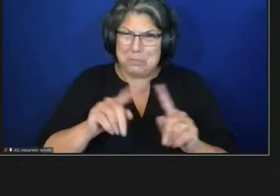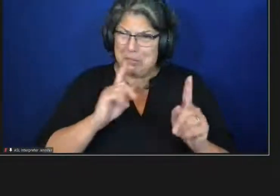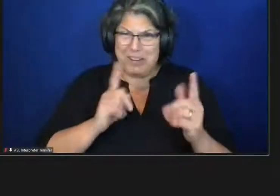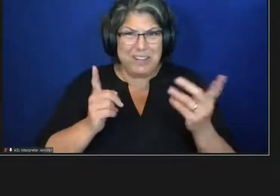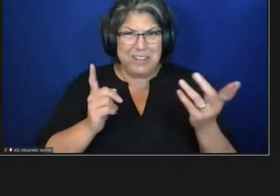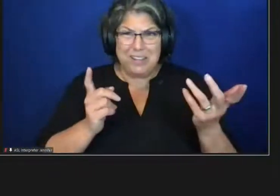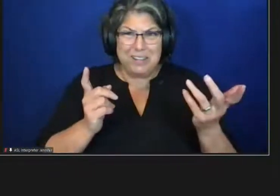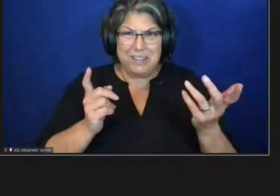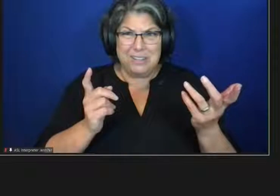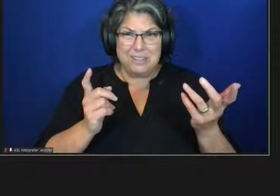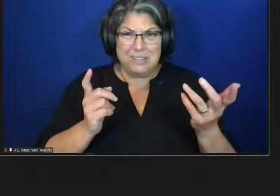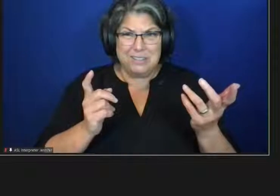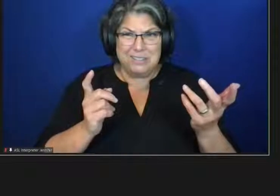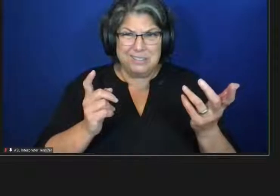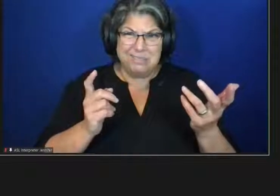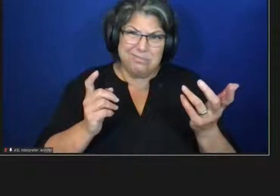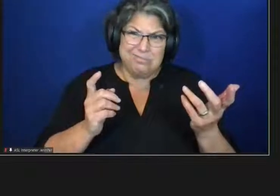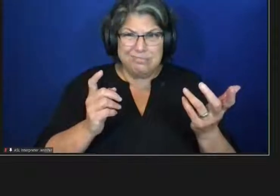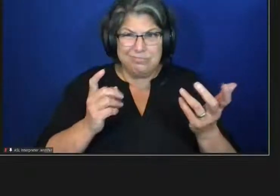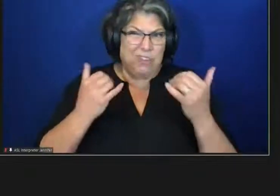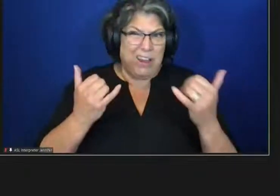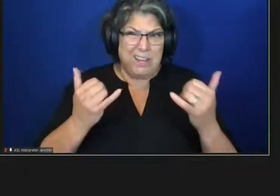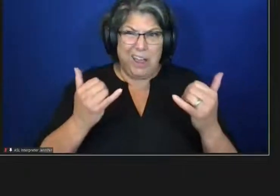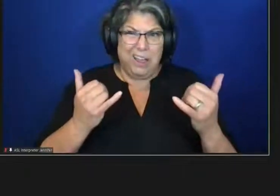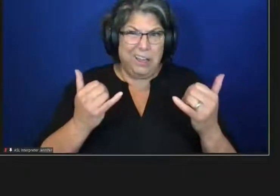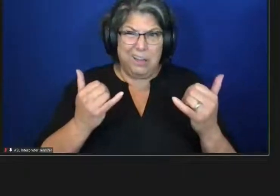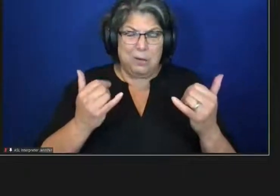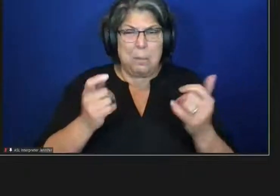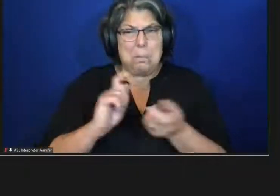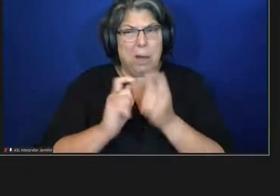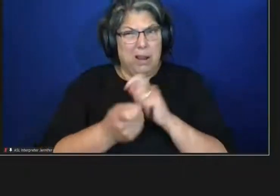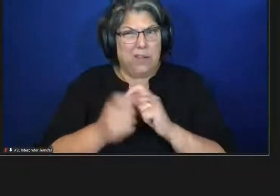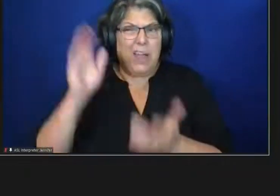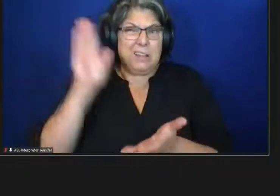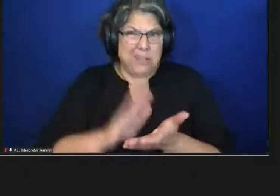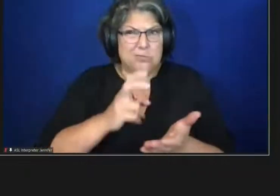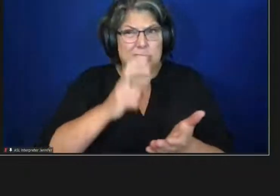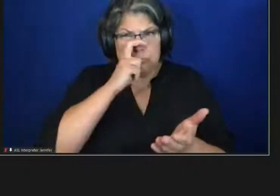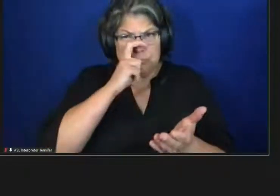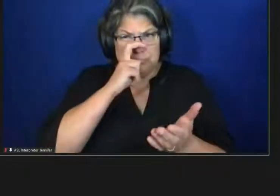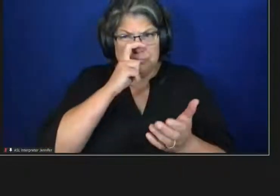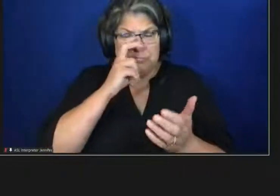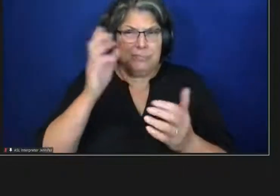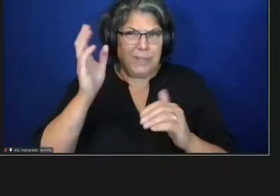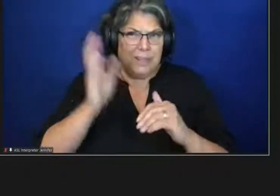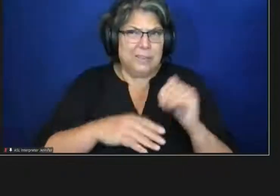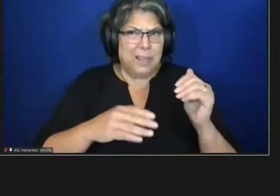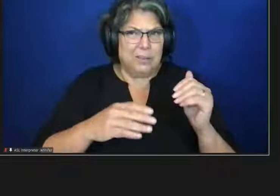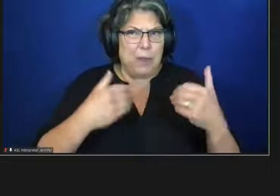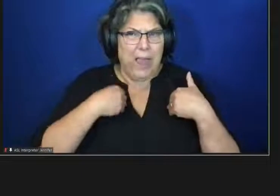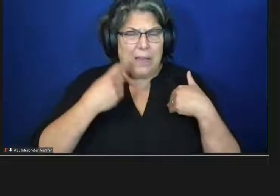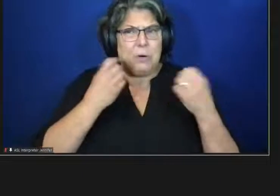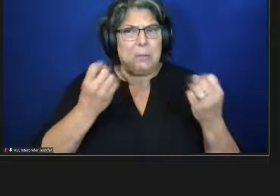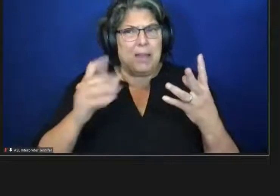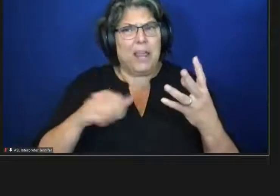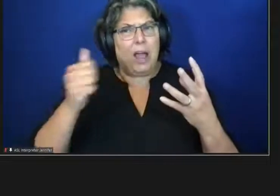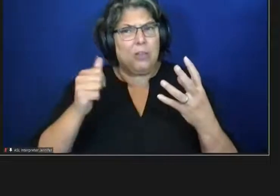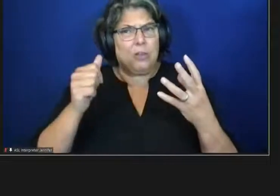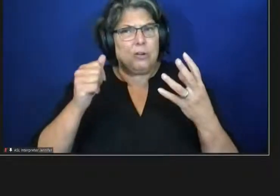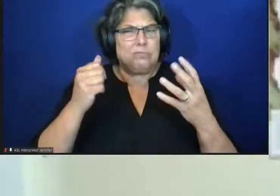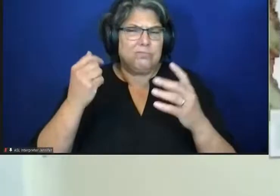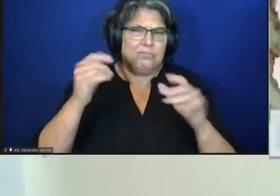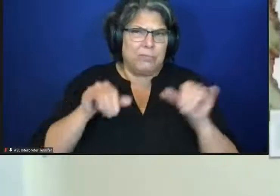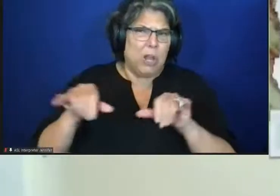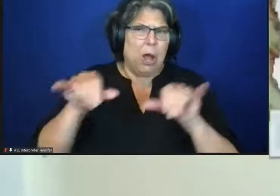kind of even right now it's a modified, less restrictive version than what we have for many other common diseases